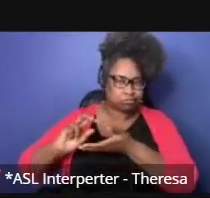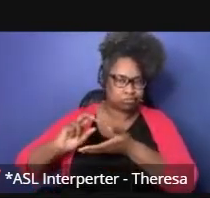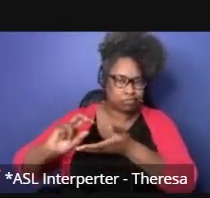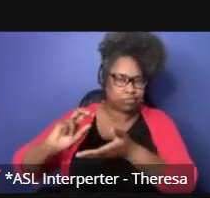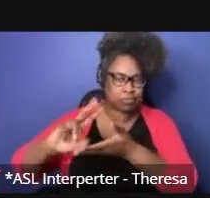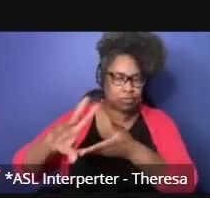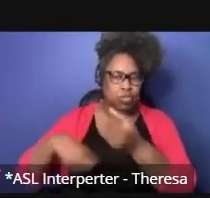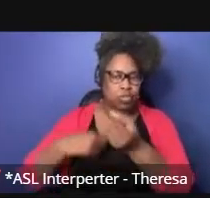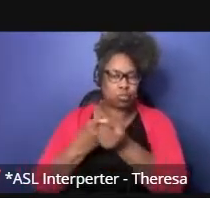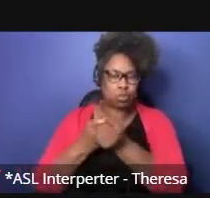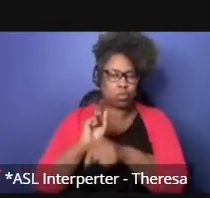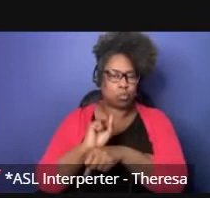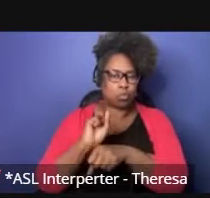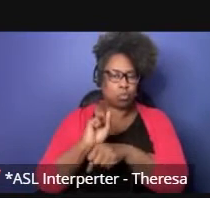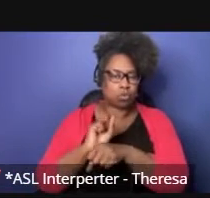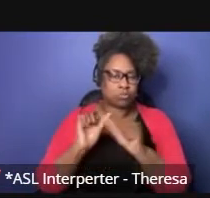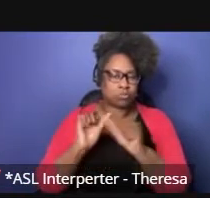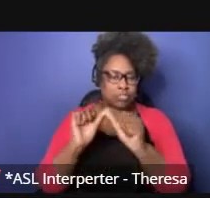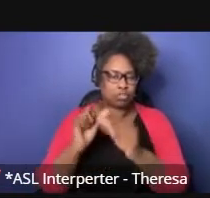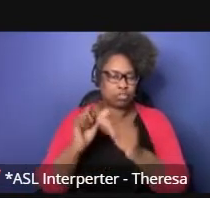work that will go 3 to 4 years.